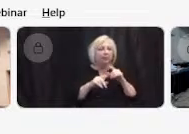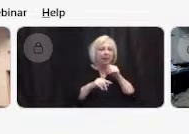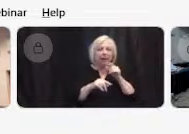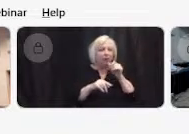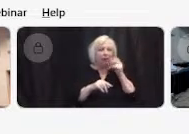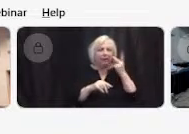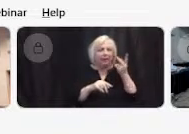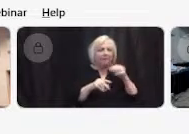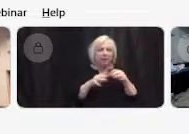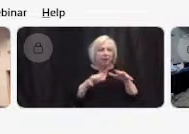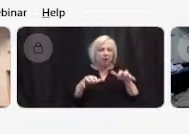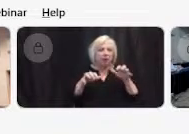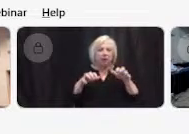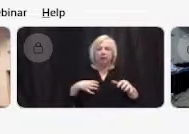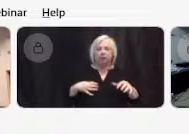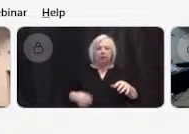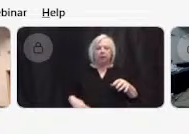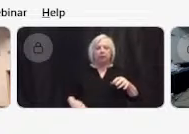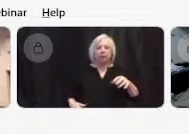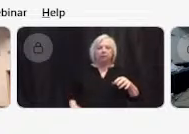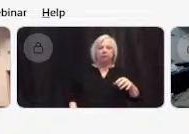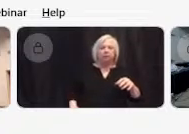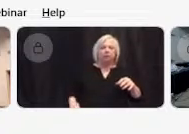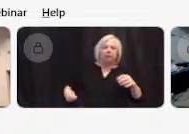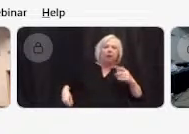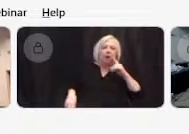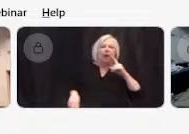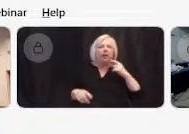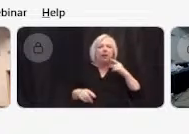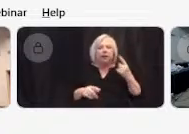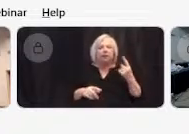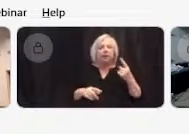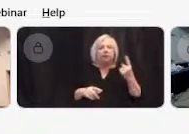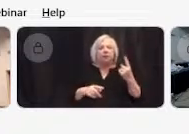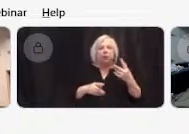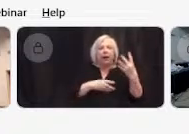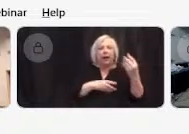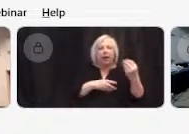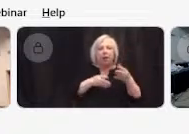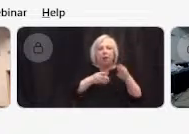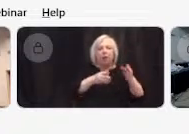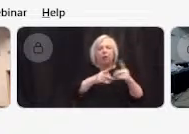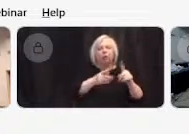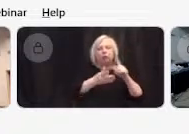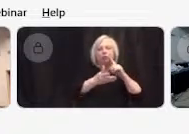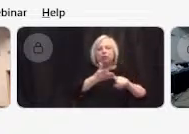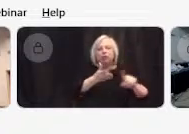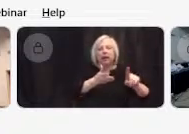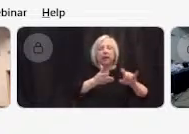in the audience. Okay, I think we just went out to the hallway just to check to see. If not,